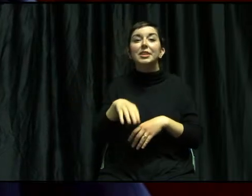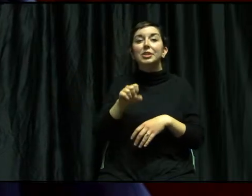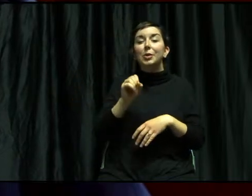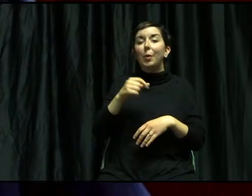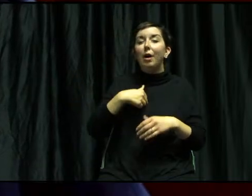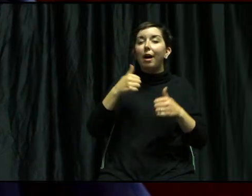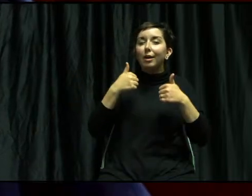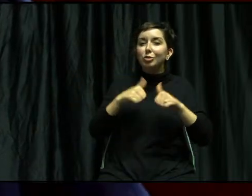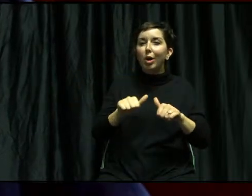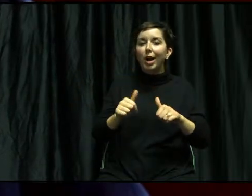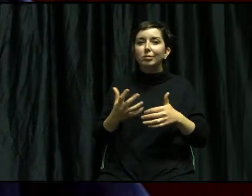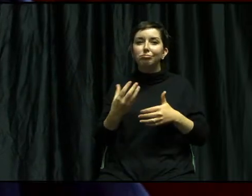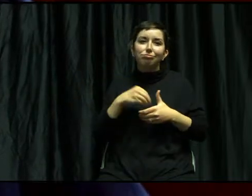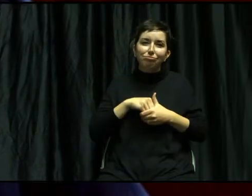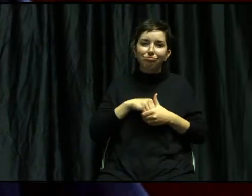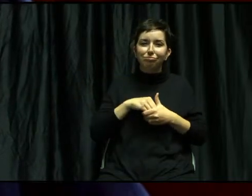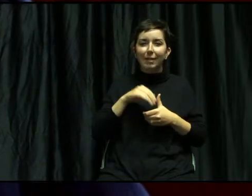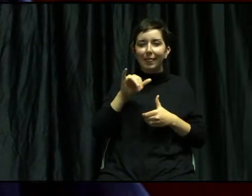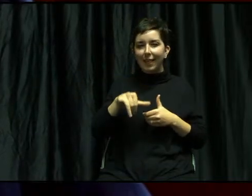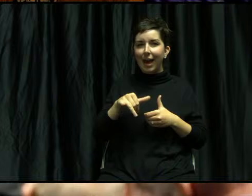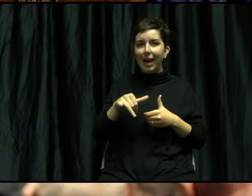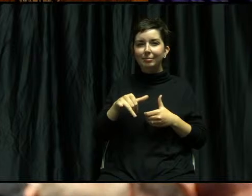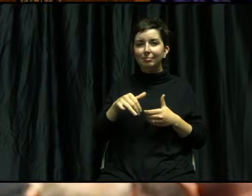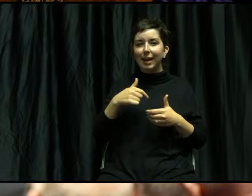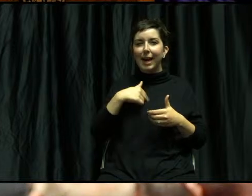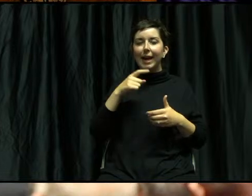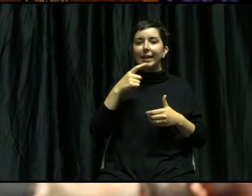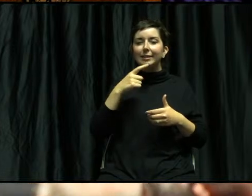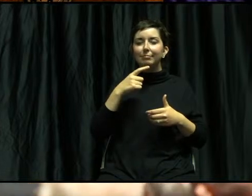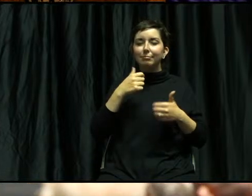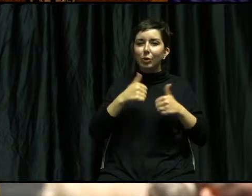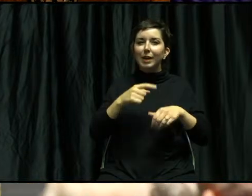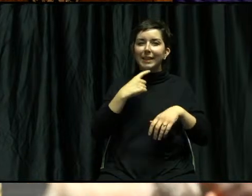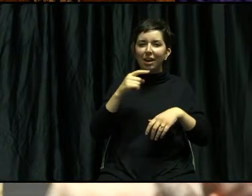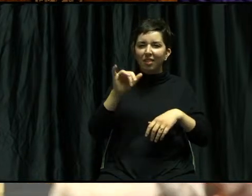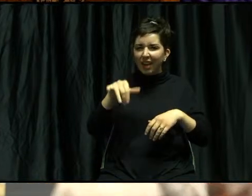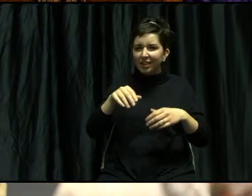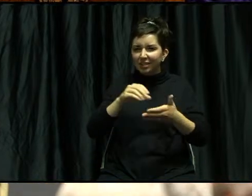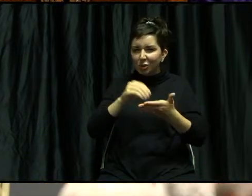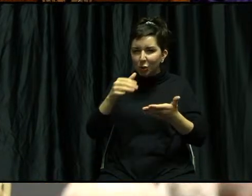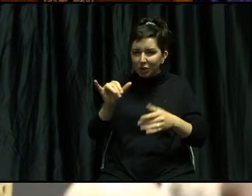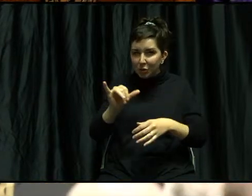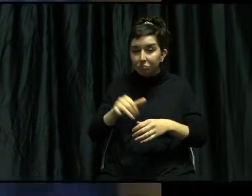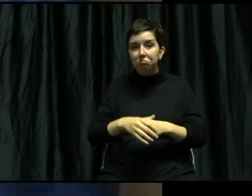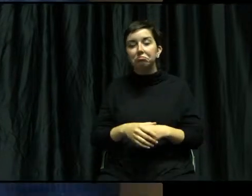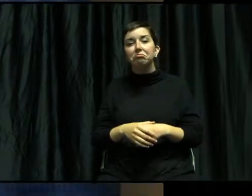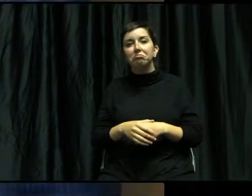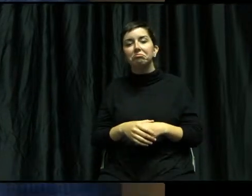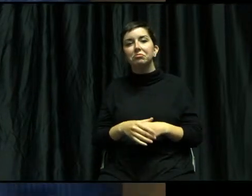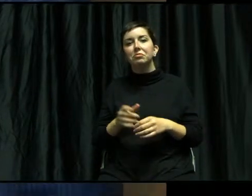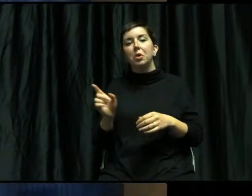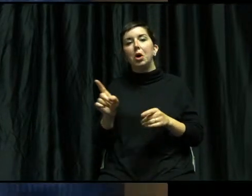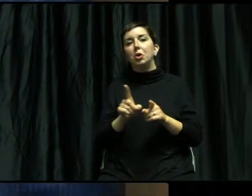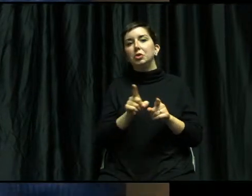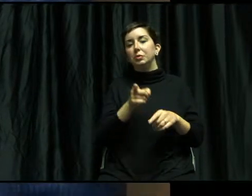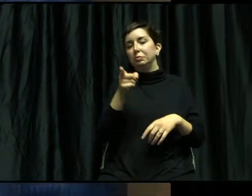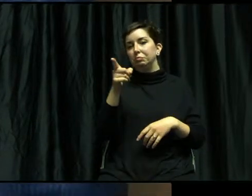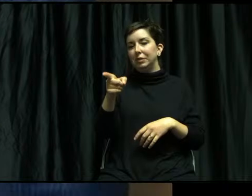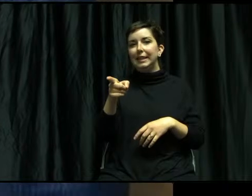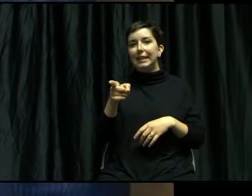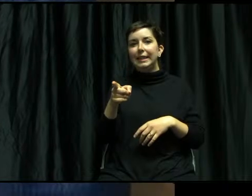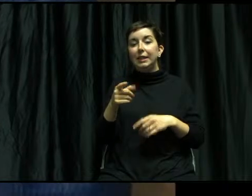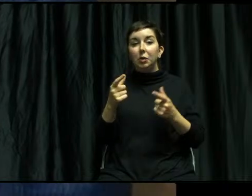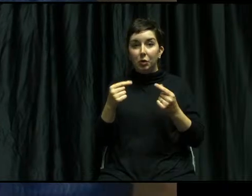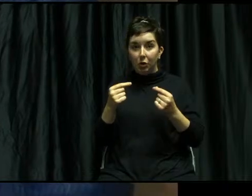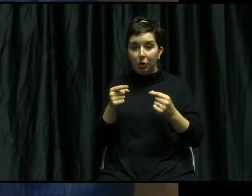I've tried to impart that to students. As provost of Weber State University, Dr. Vaughn was instrumental